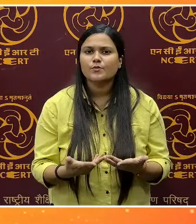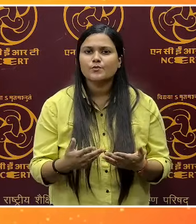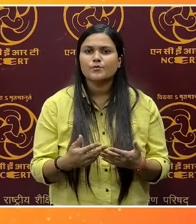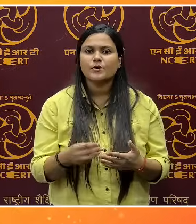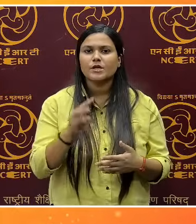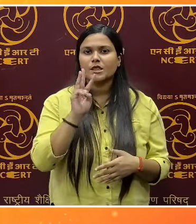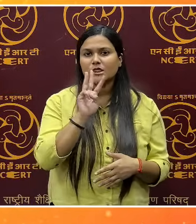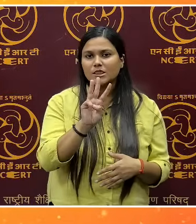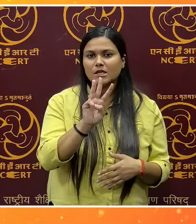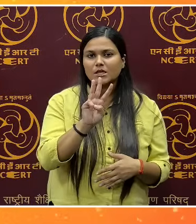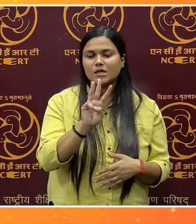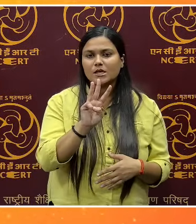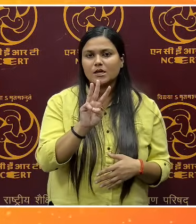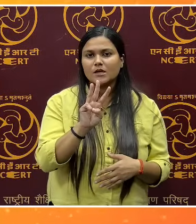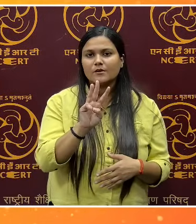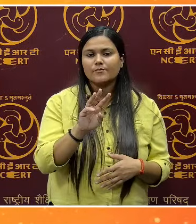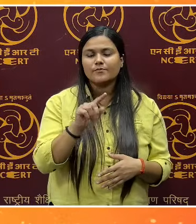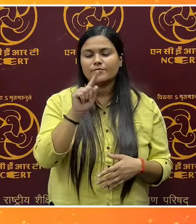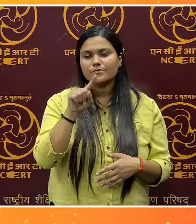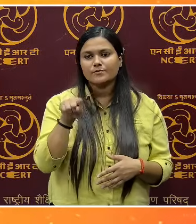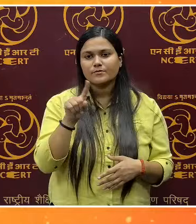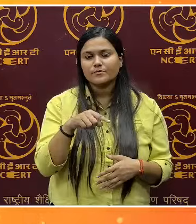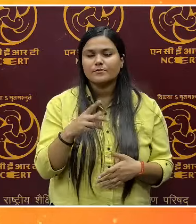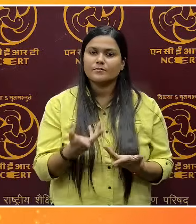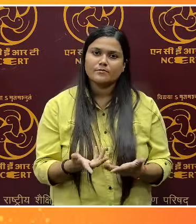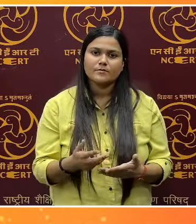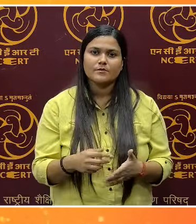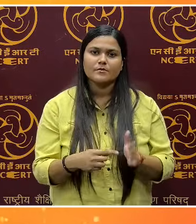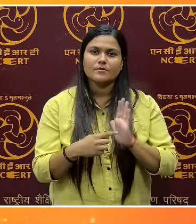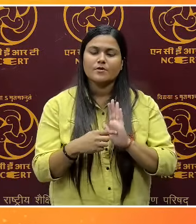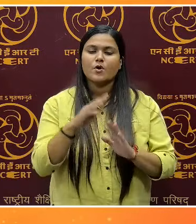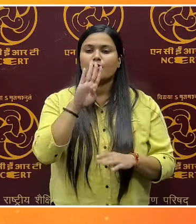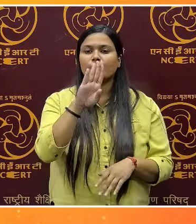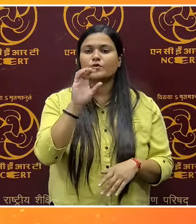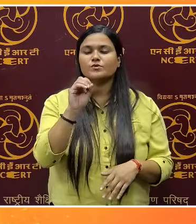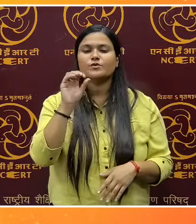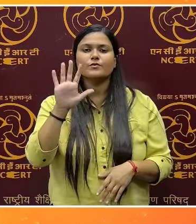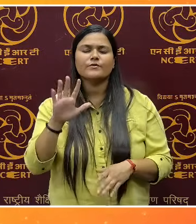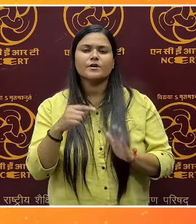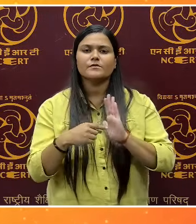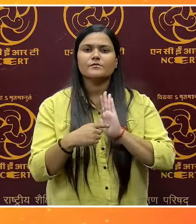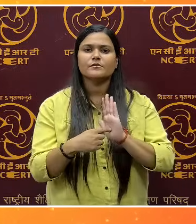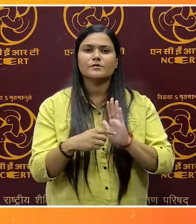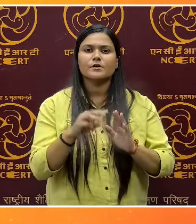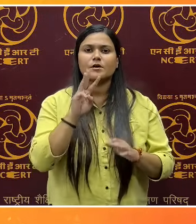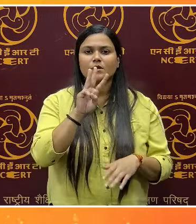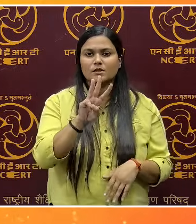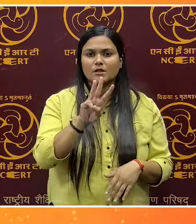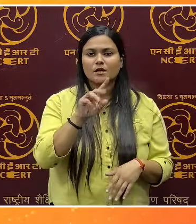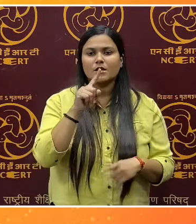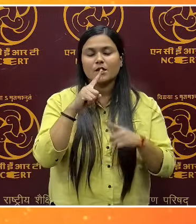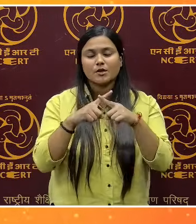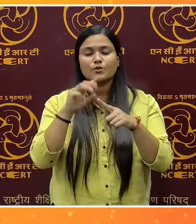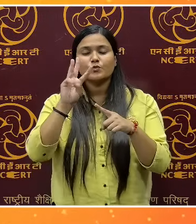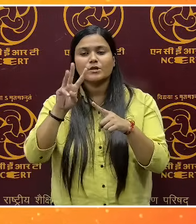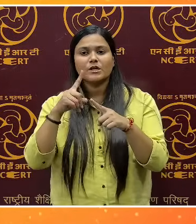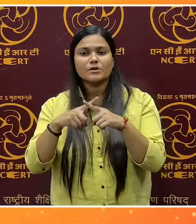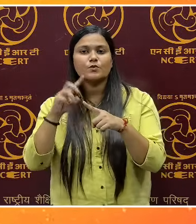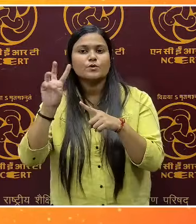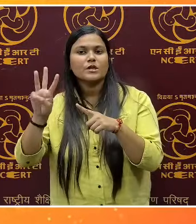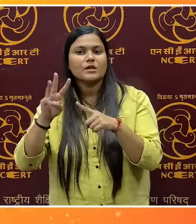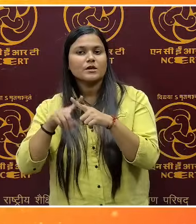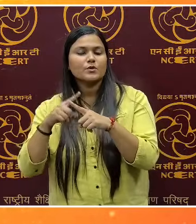power and into 5, I can express 405 as 3 into 3 into 3 into 3 into